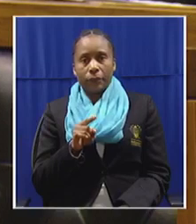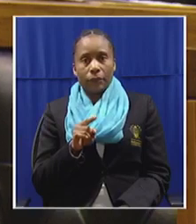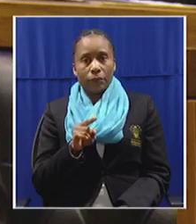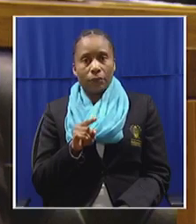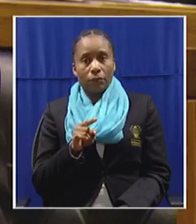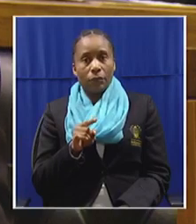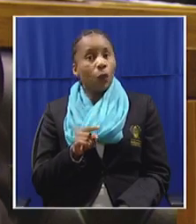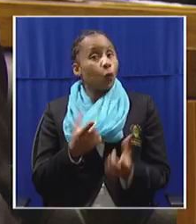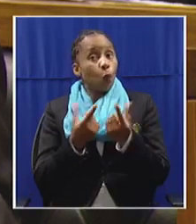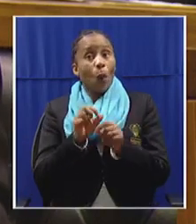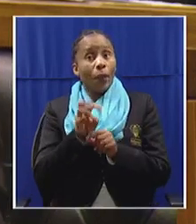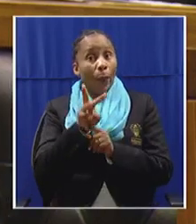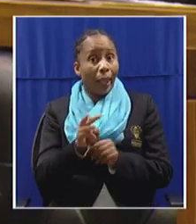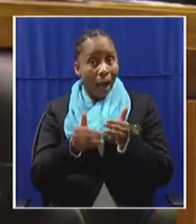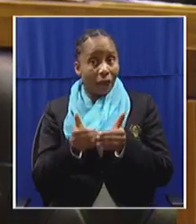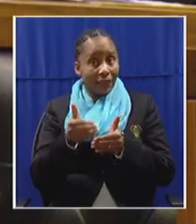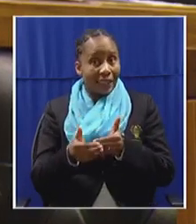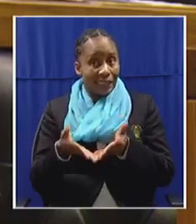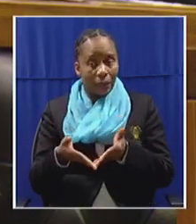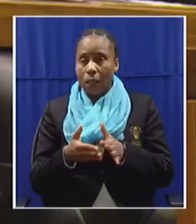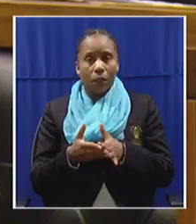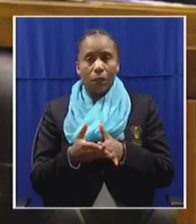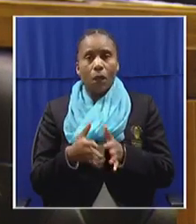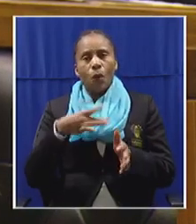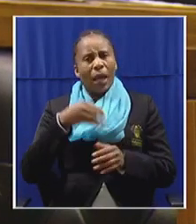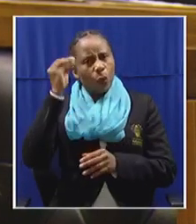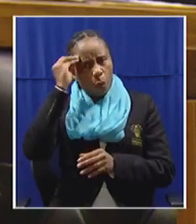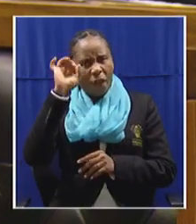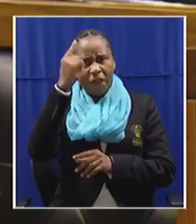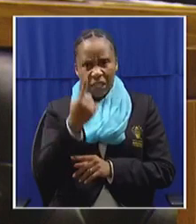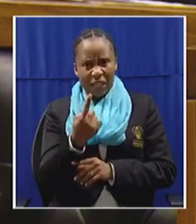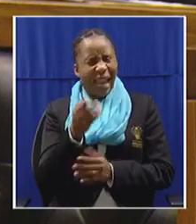be taken. We want to know exactly what is the problem.